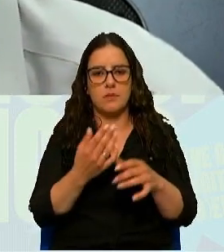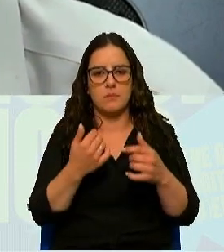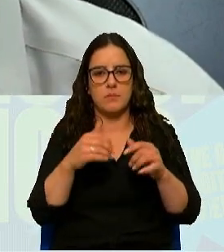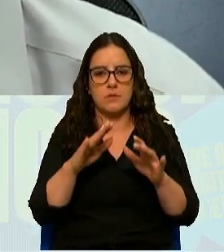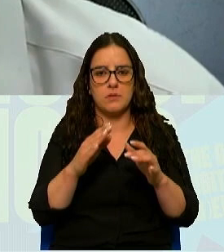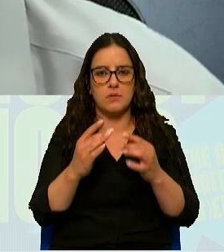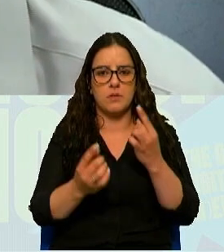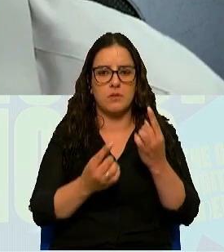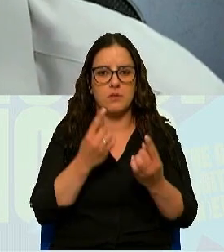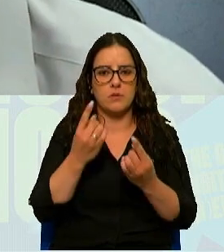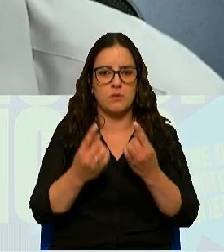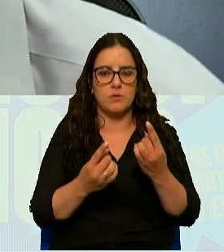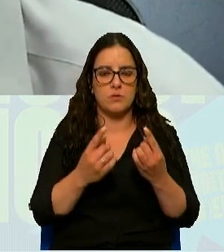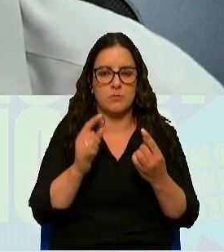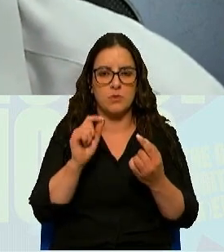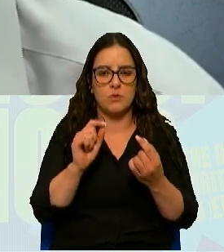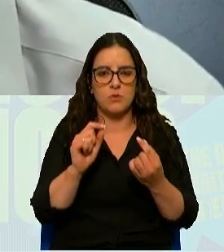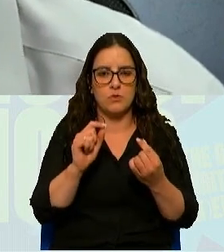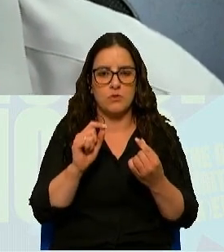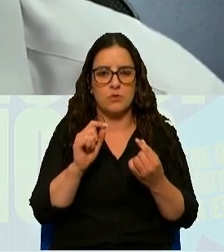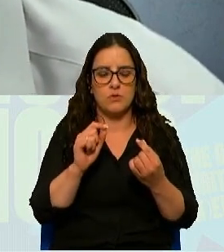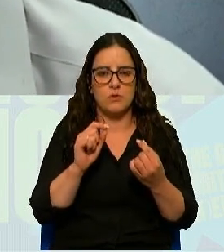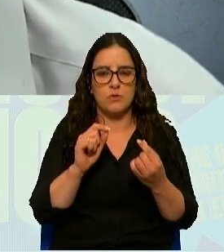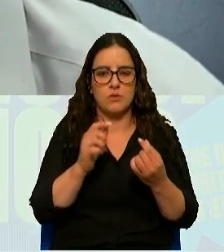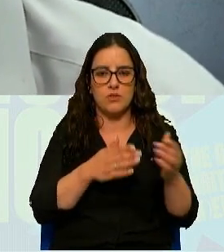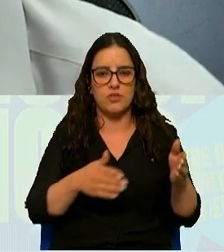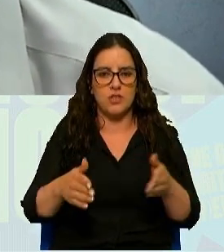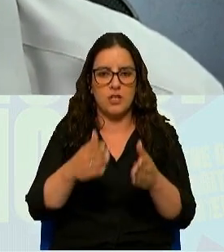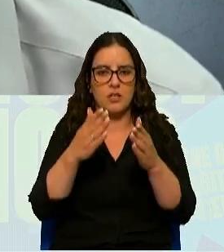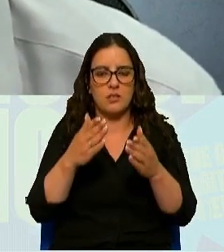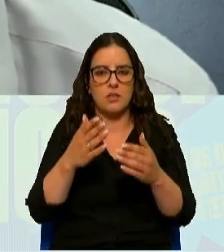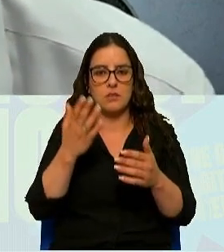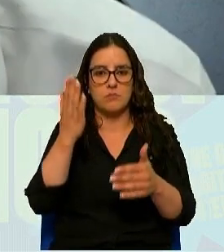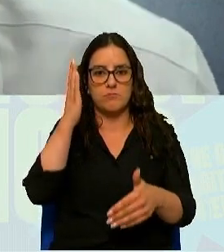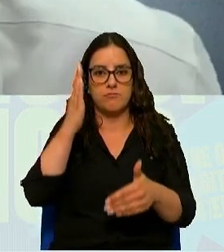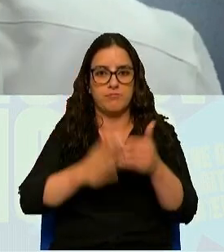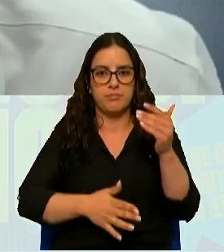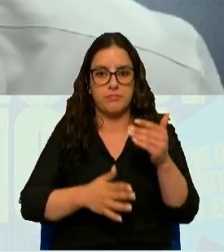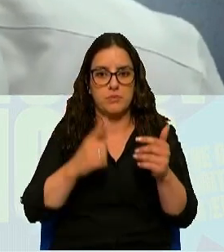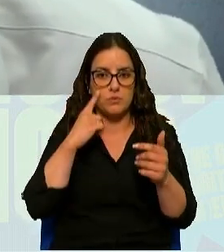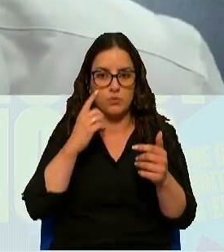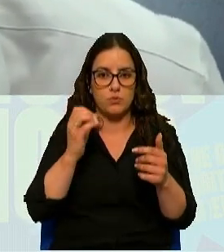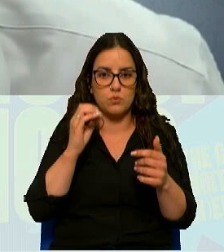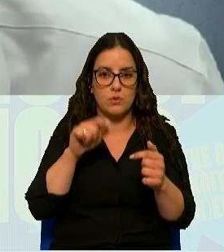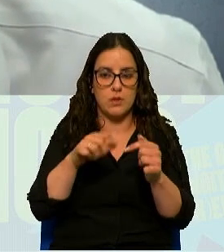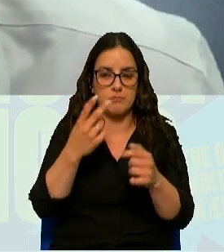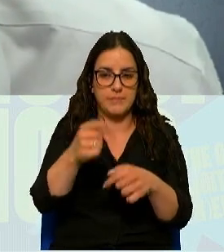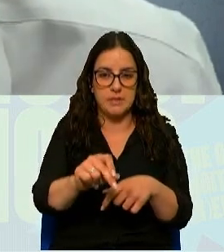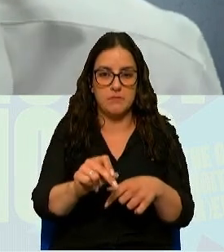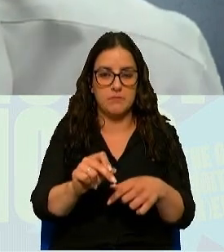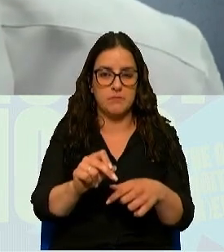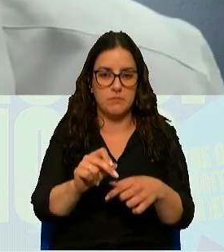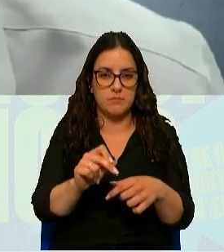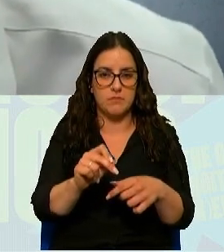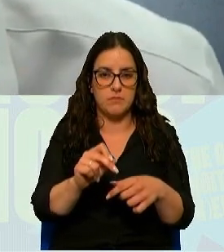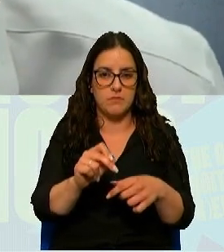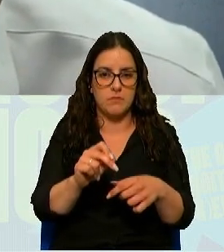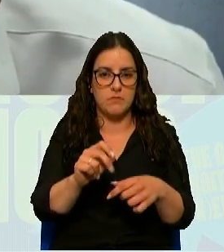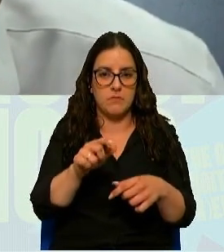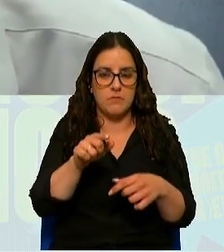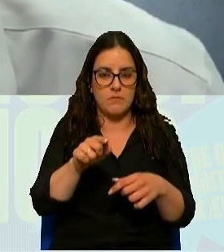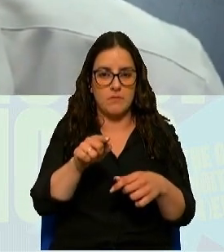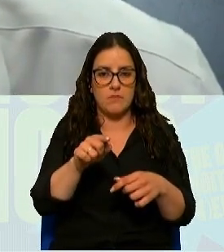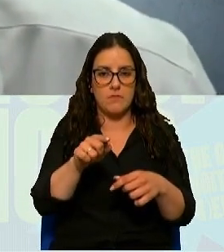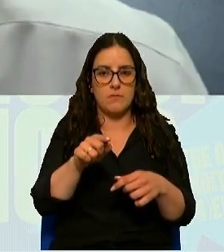world, on the road, it will see something that it has never seen before. So trustable AI is crucial. And the route to do that is through